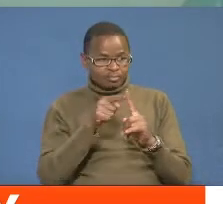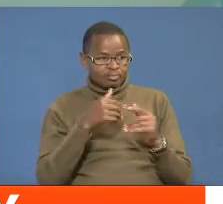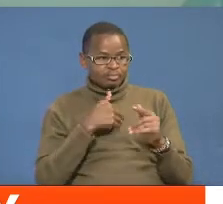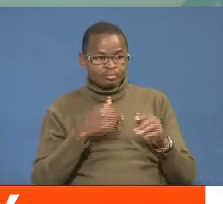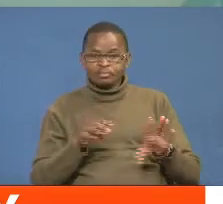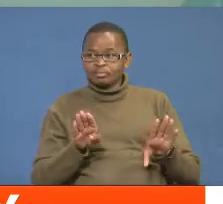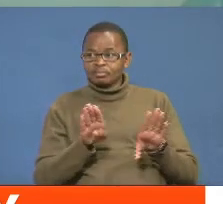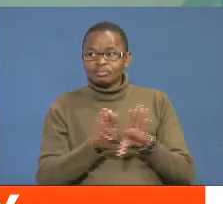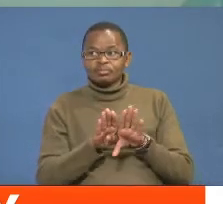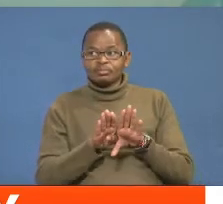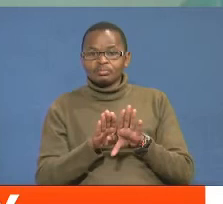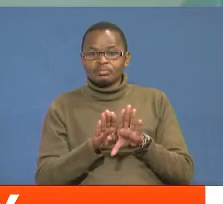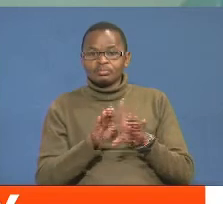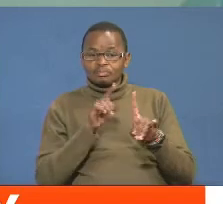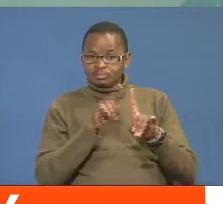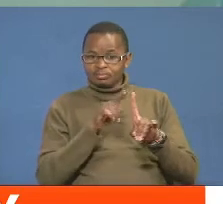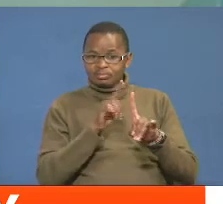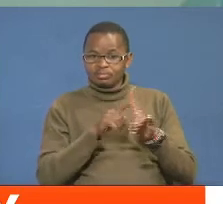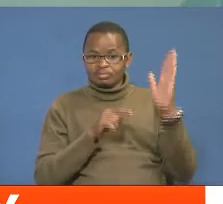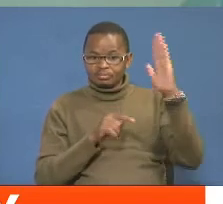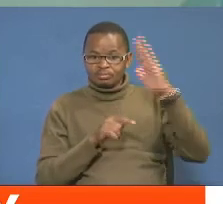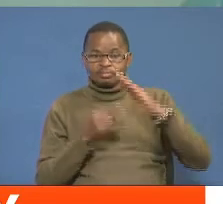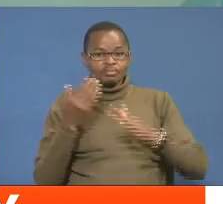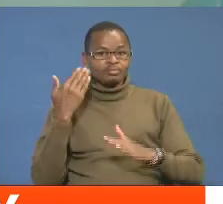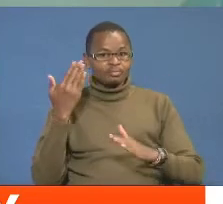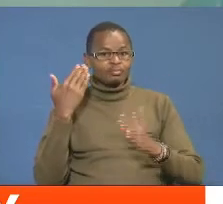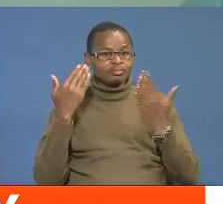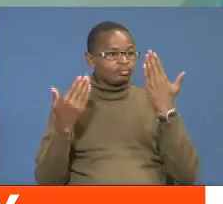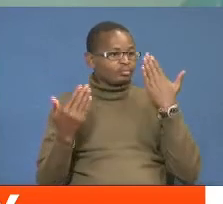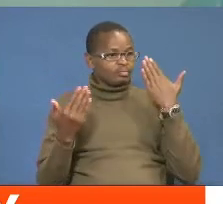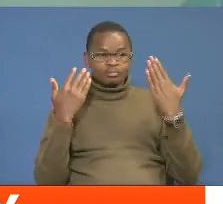have a lockdown? Are we going to go back to the initial,